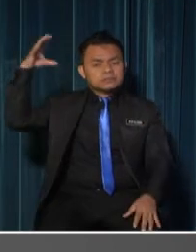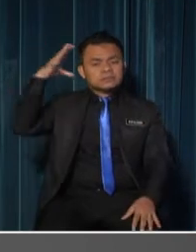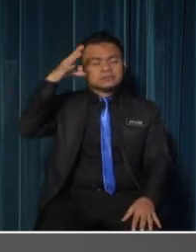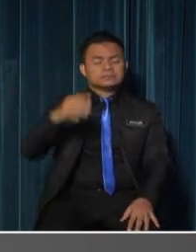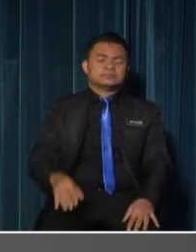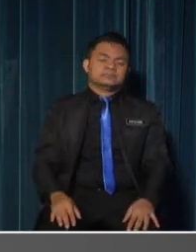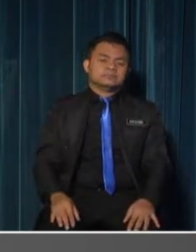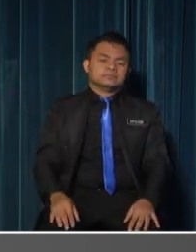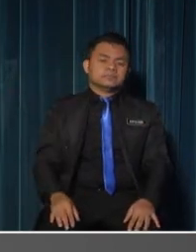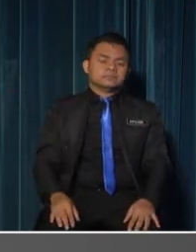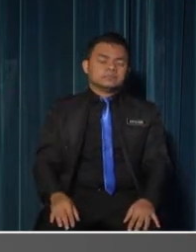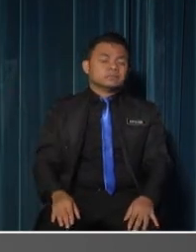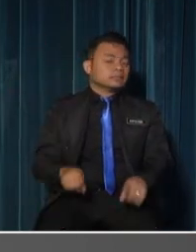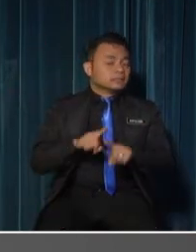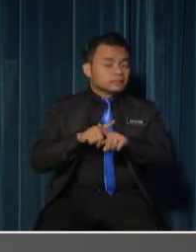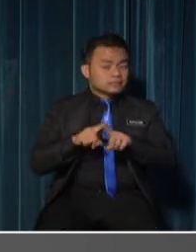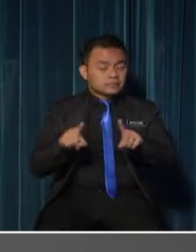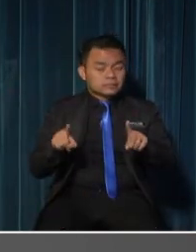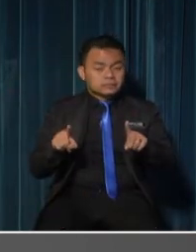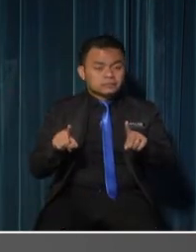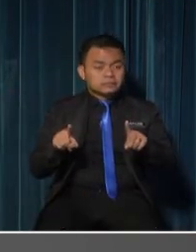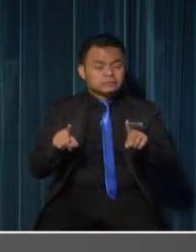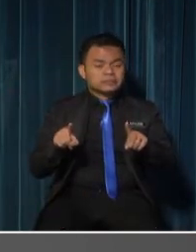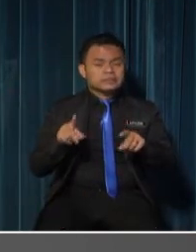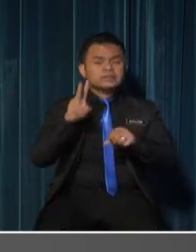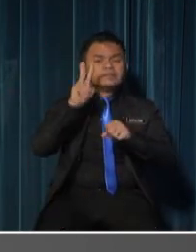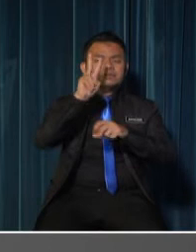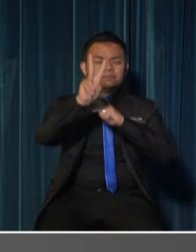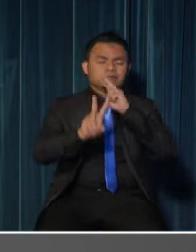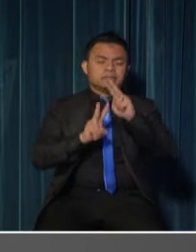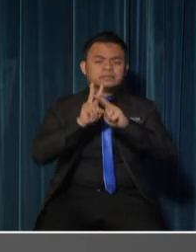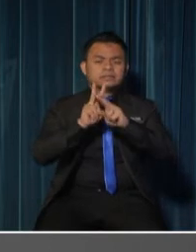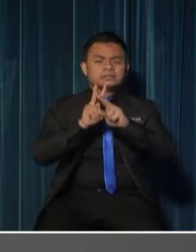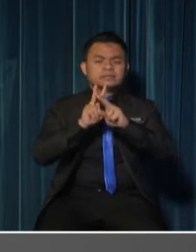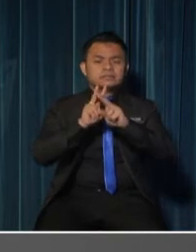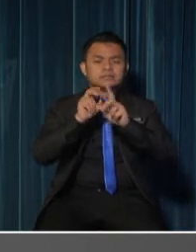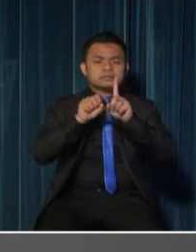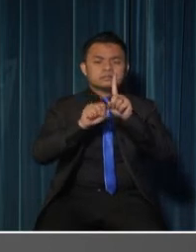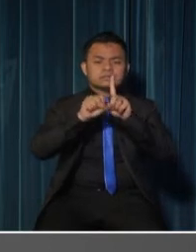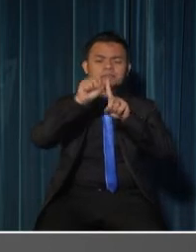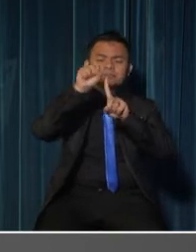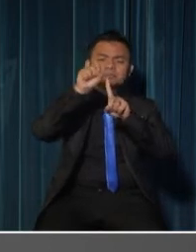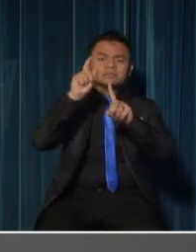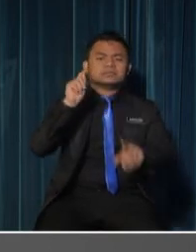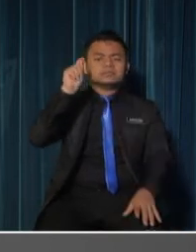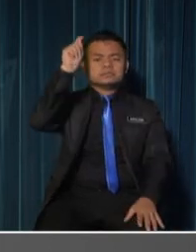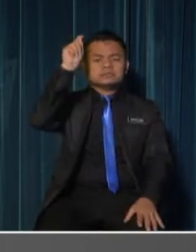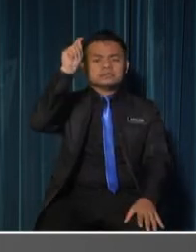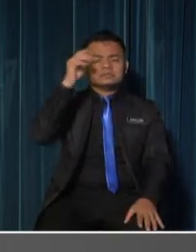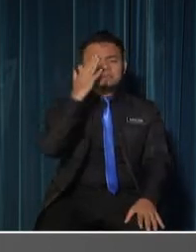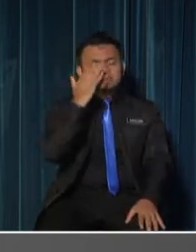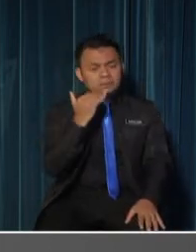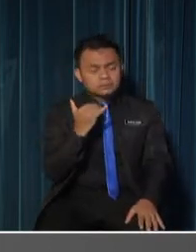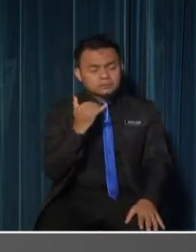However, Venus has the highest temperature in the solar system because of